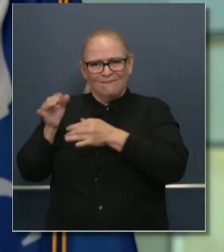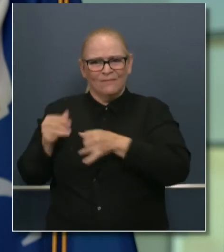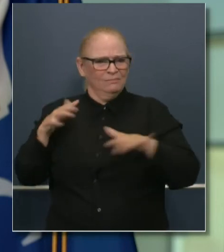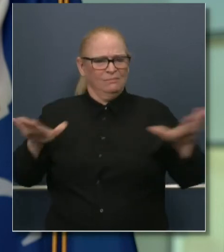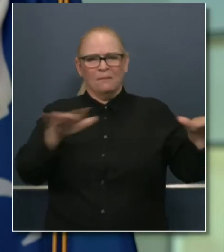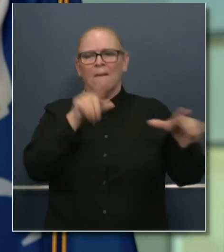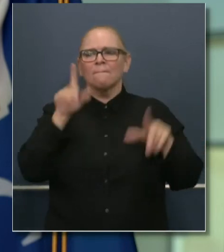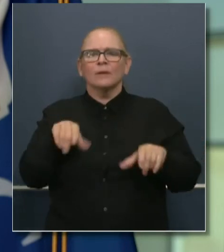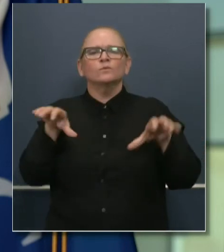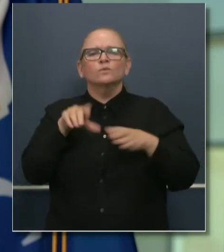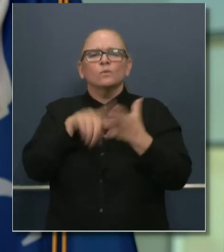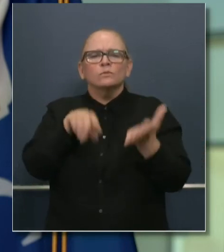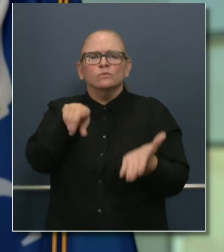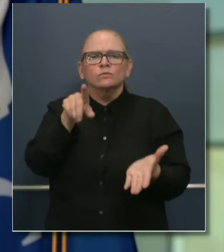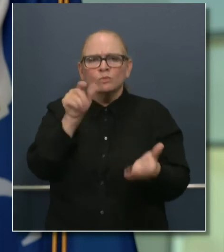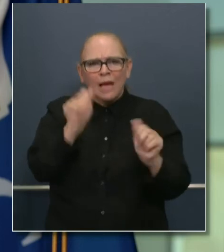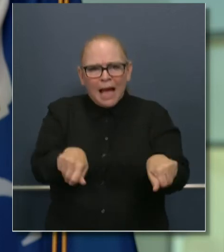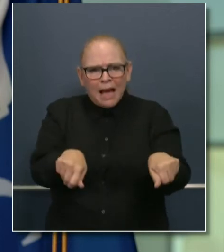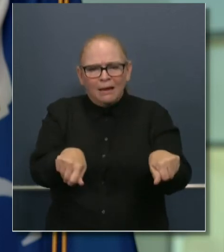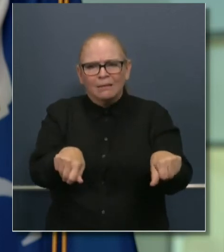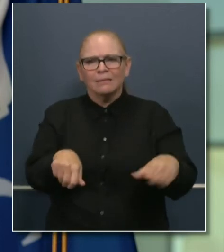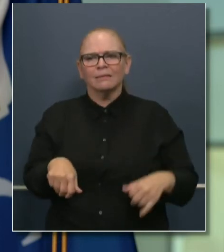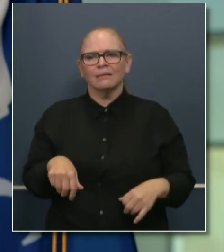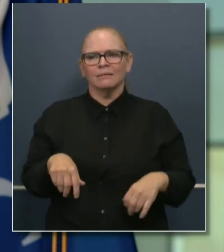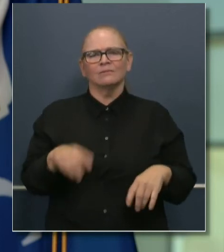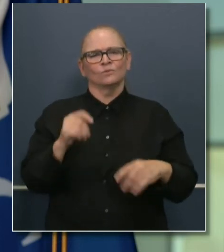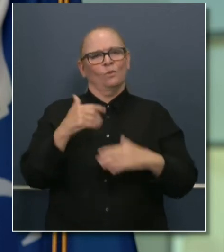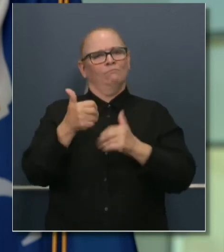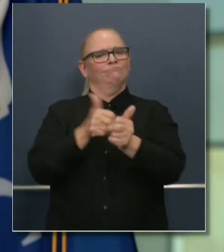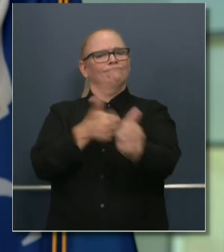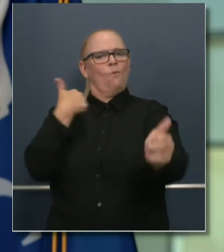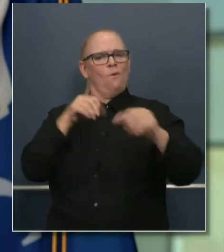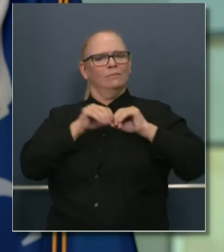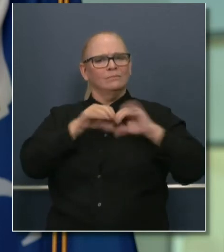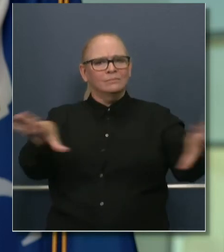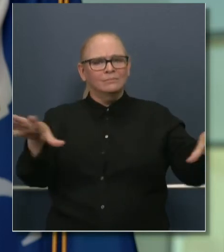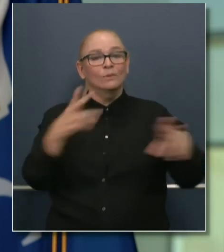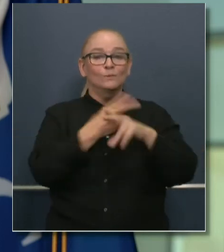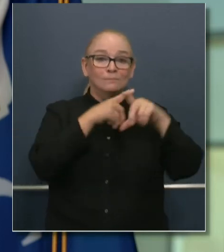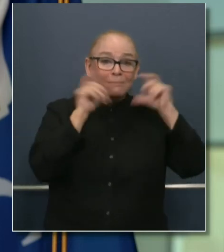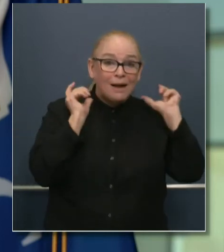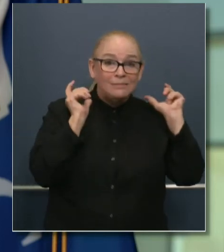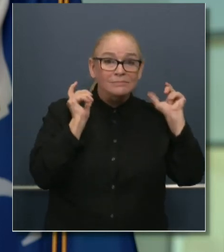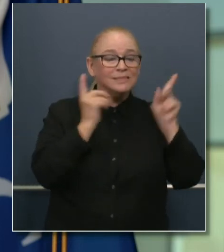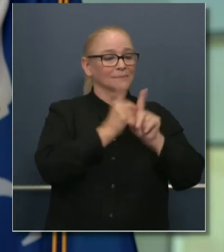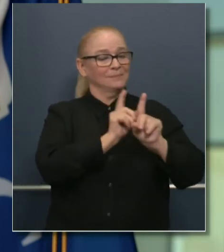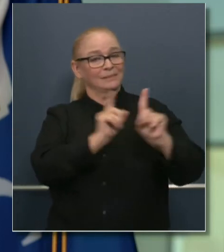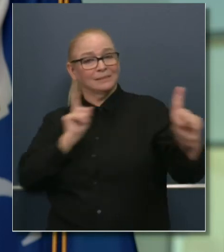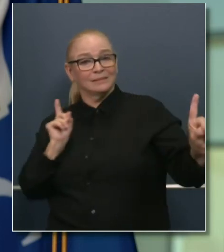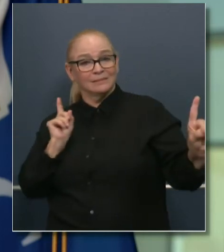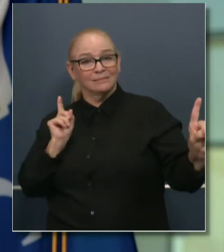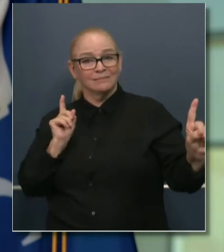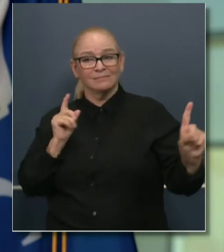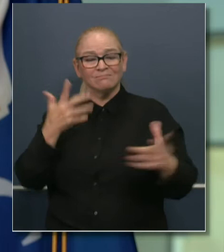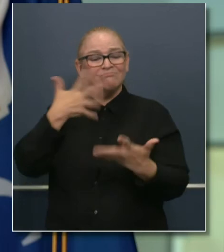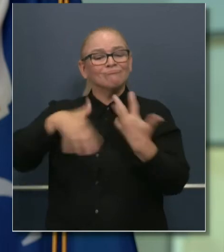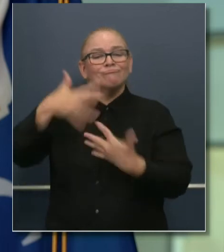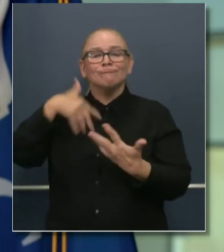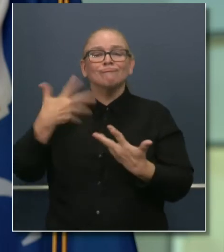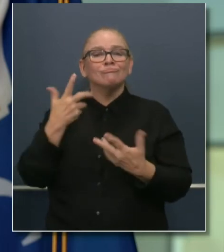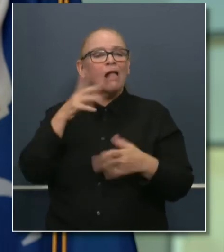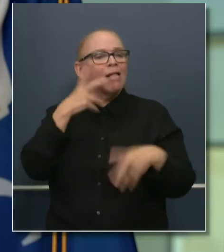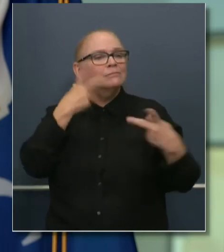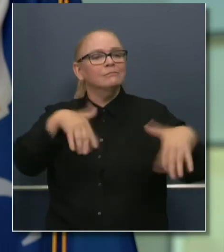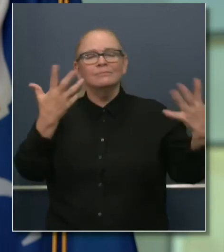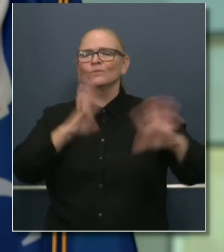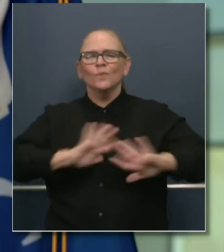mitigate that spread, to wear those masks, to physically distance, to avoid the kind of mixing large crowds and outside your immediate household as much as